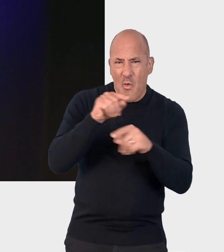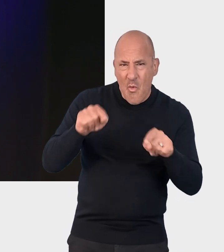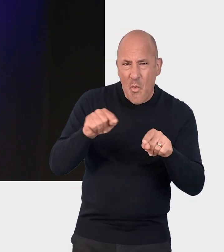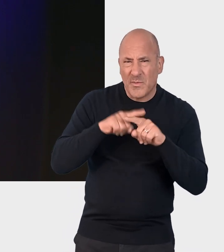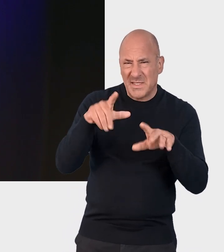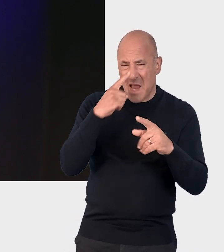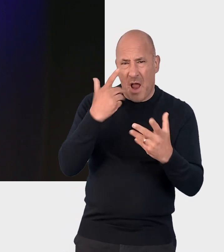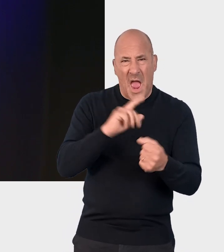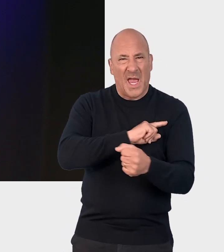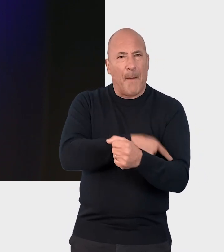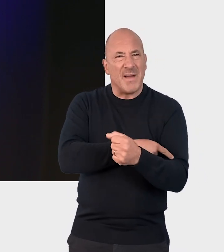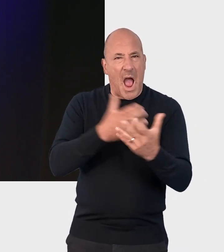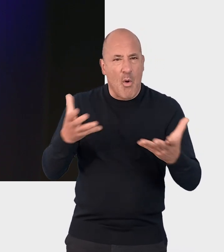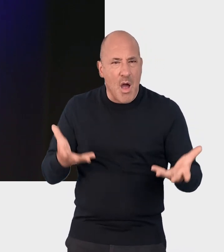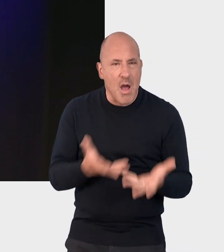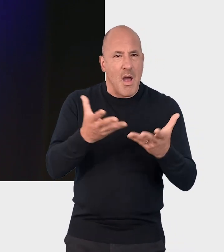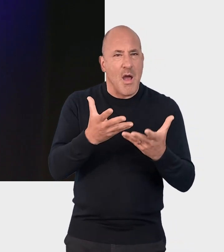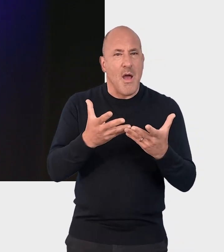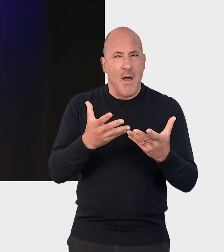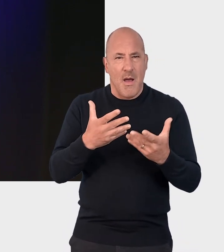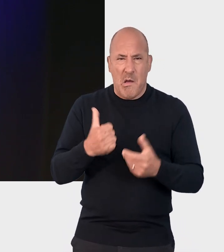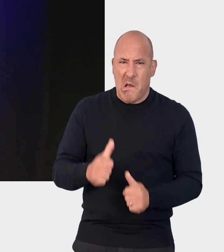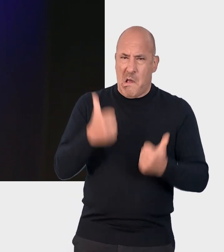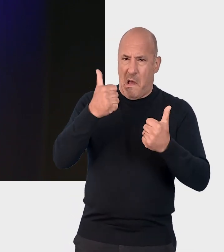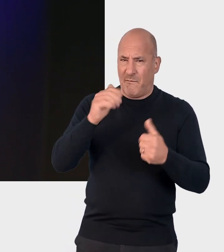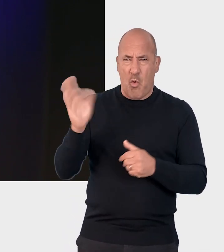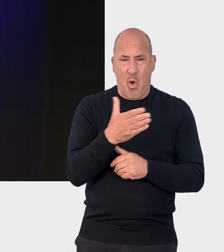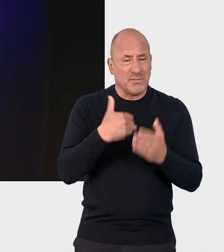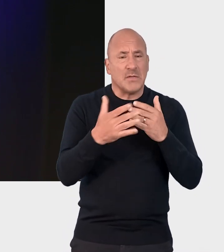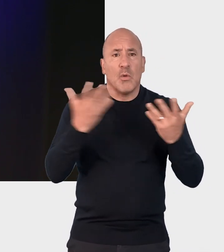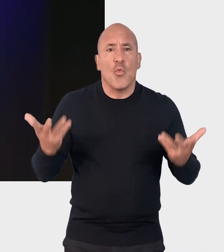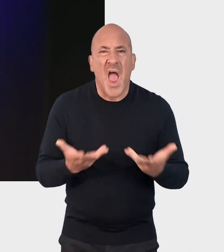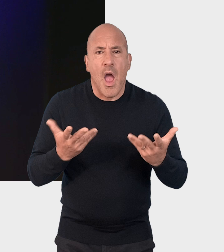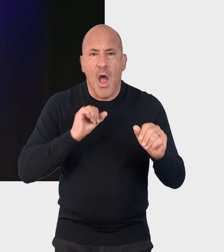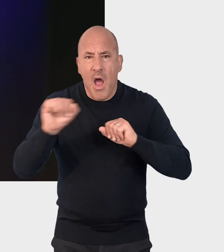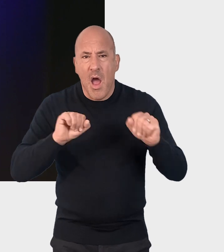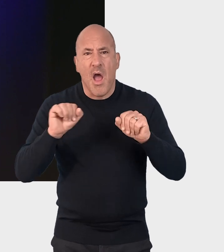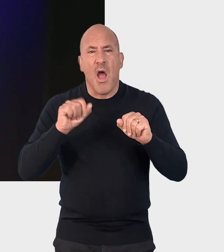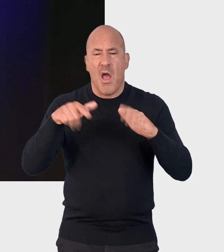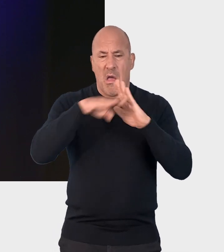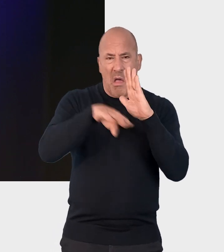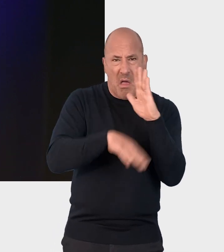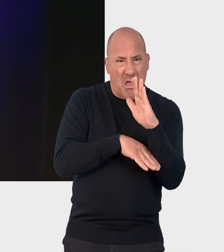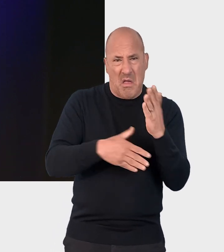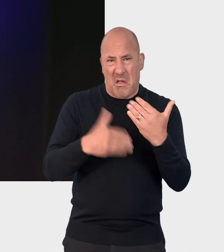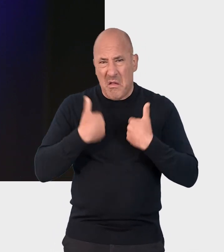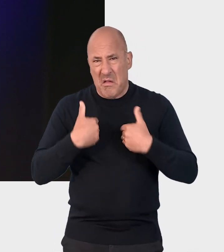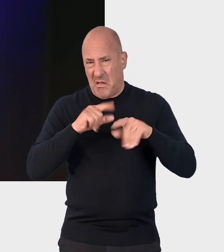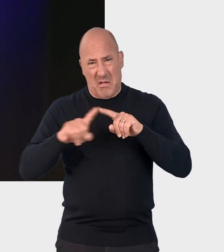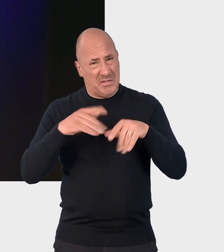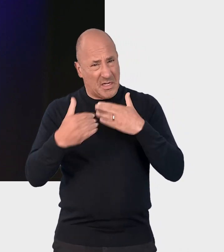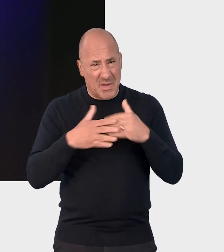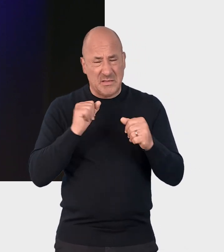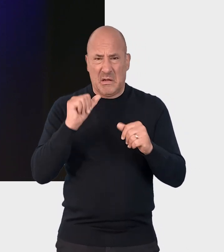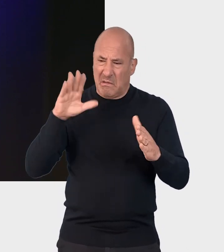and culture and how that can empower and ultimately benefit everyone, no matter their location,